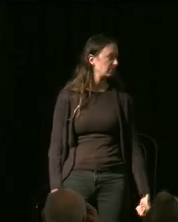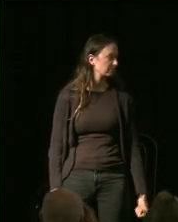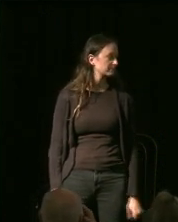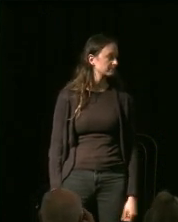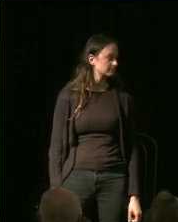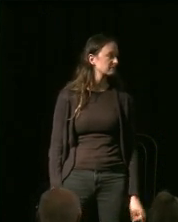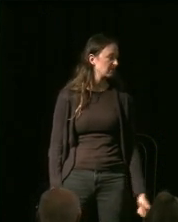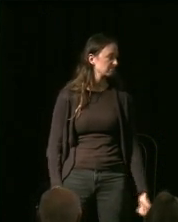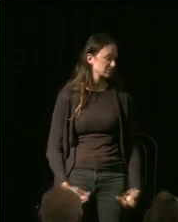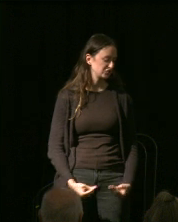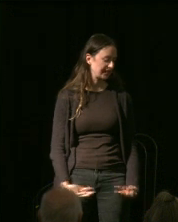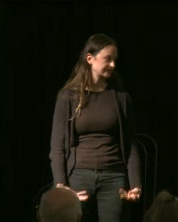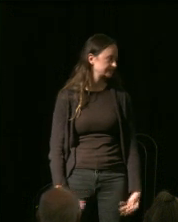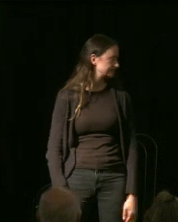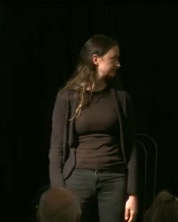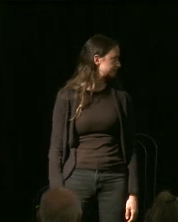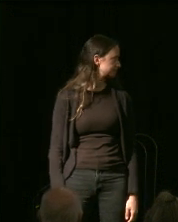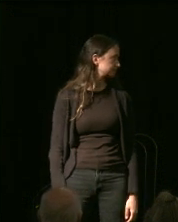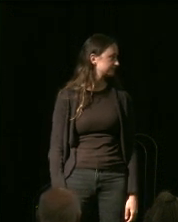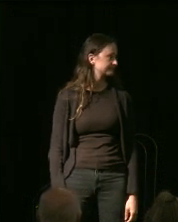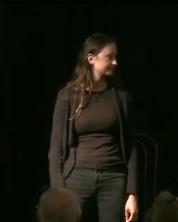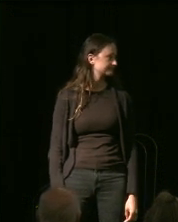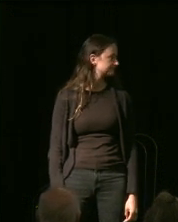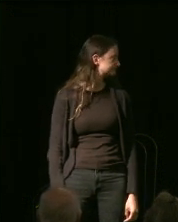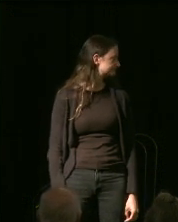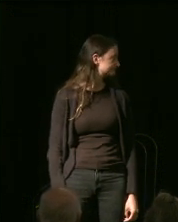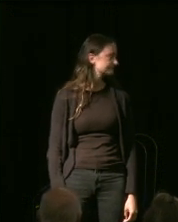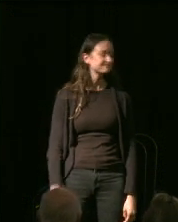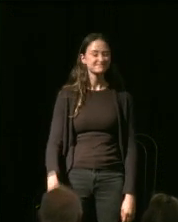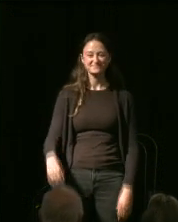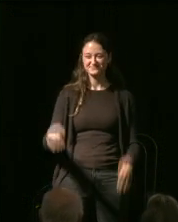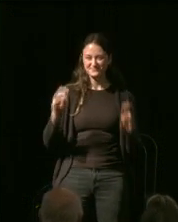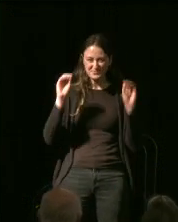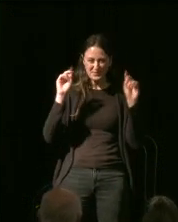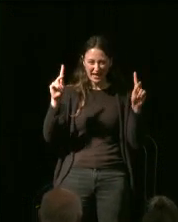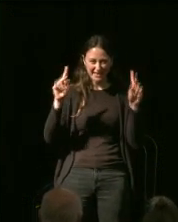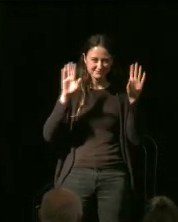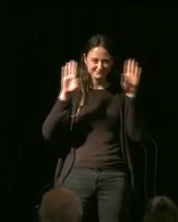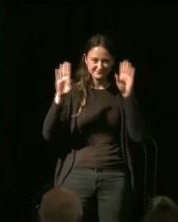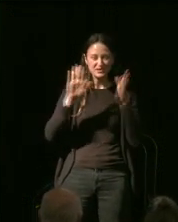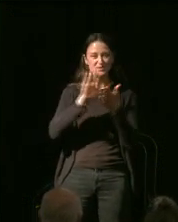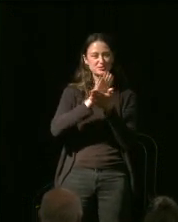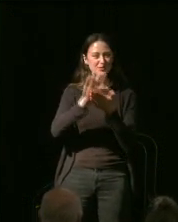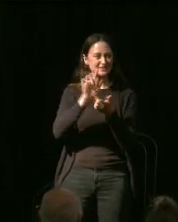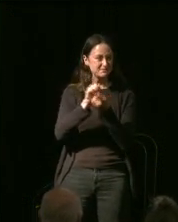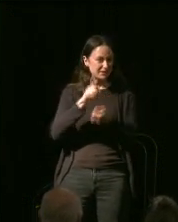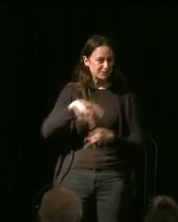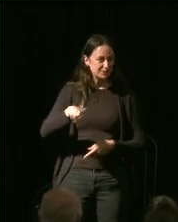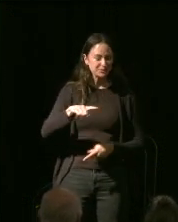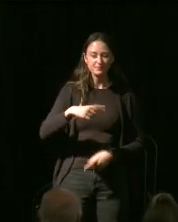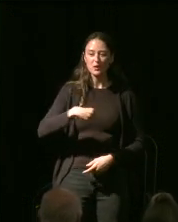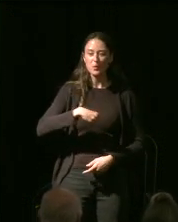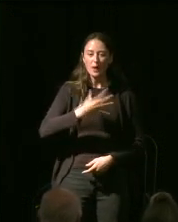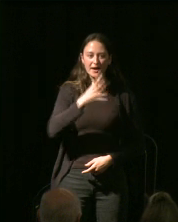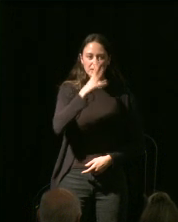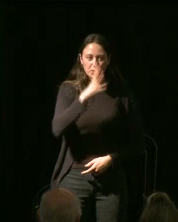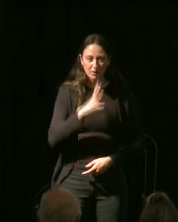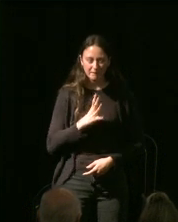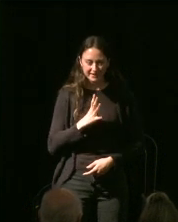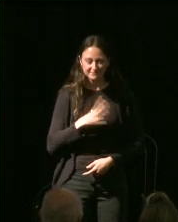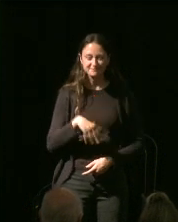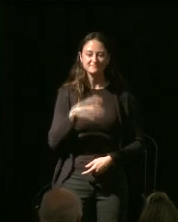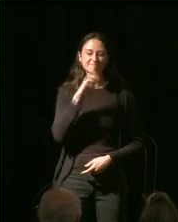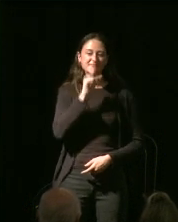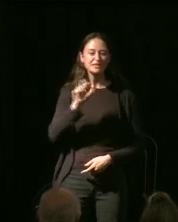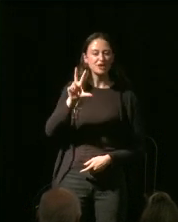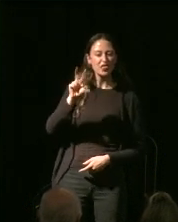Okay, it's so nice to meet all of you. I'm Celeste. I'm a white woman in my 30s. I have straight brown hair. I'm